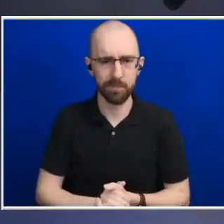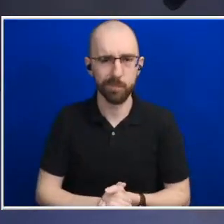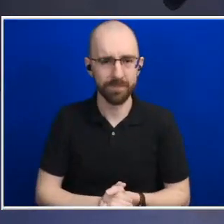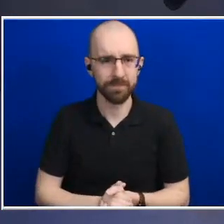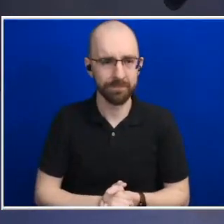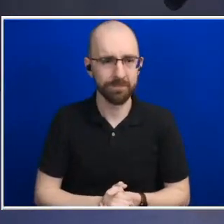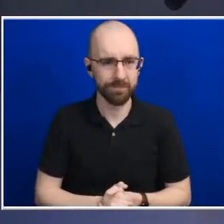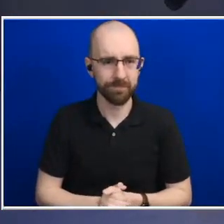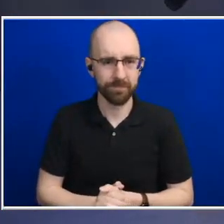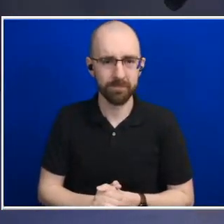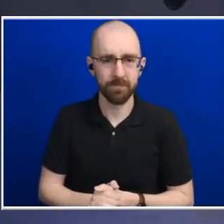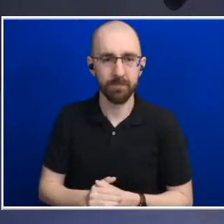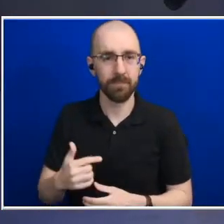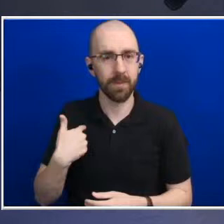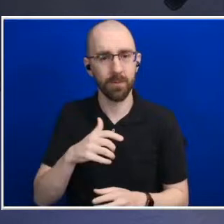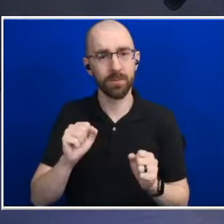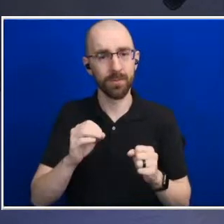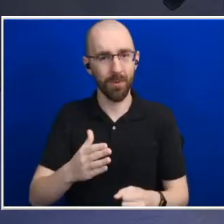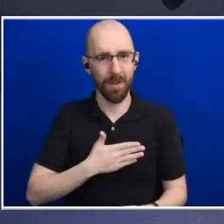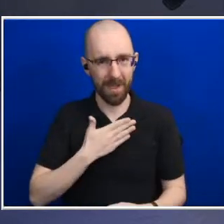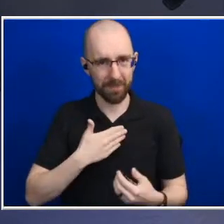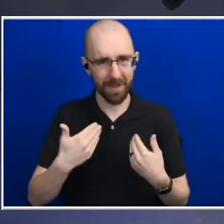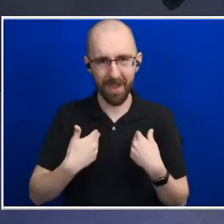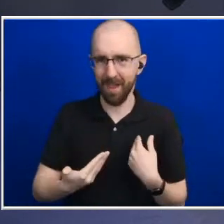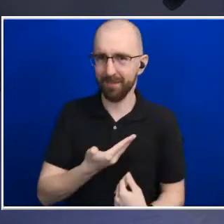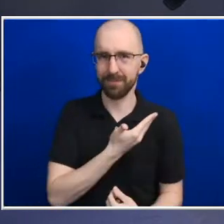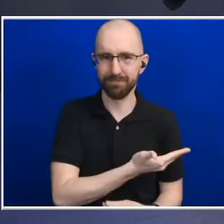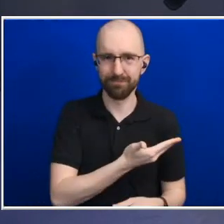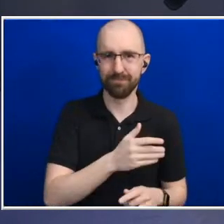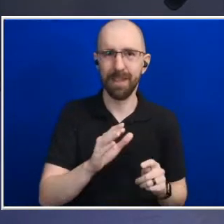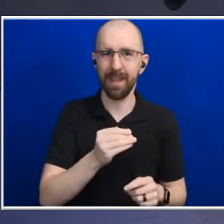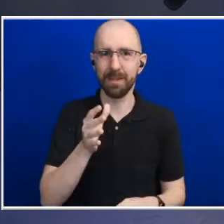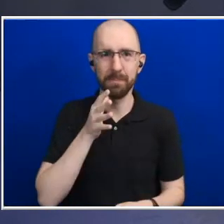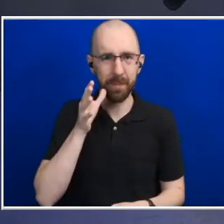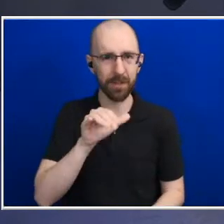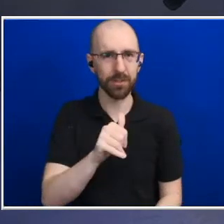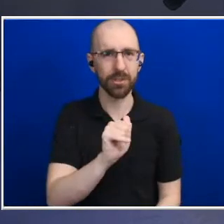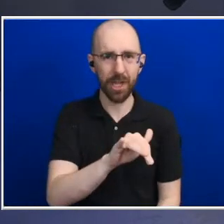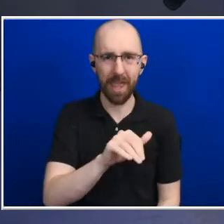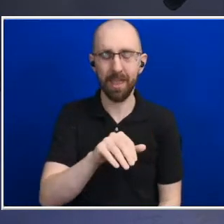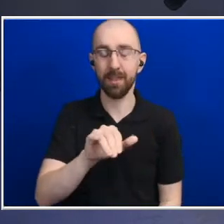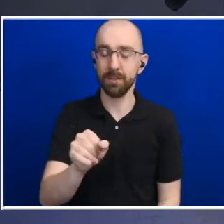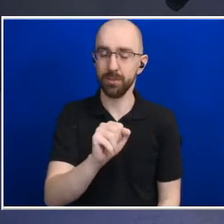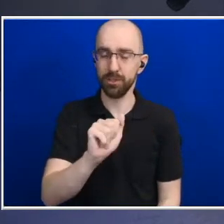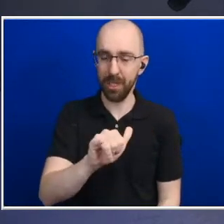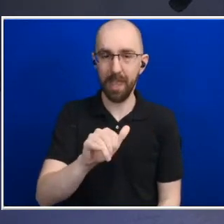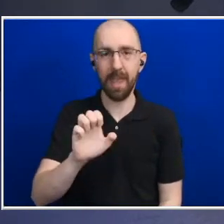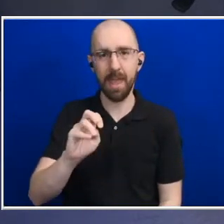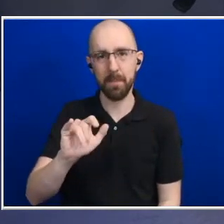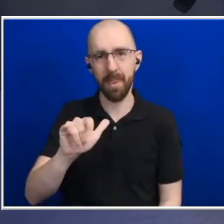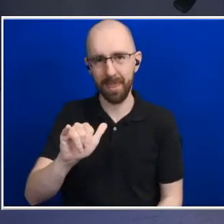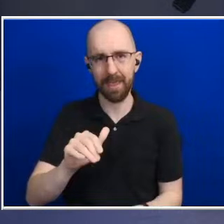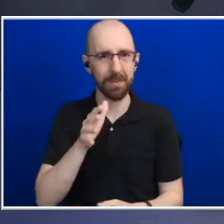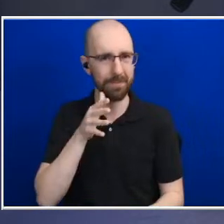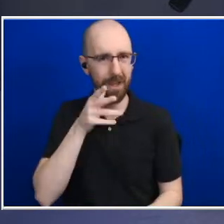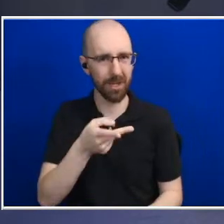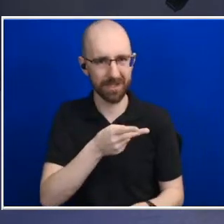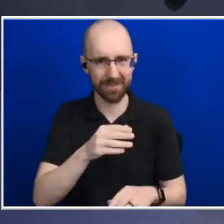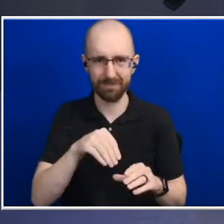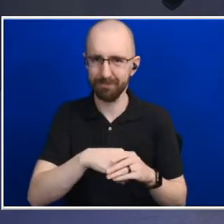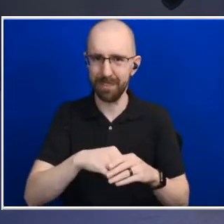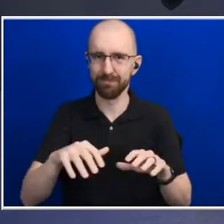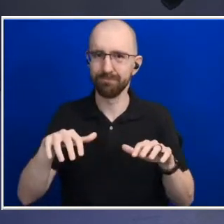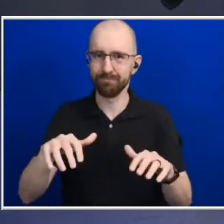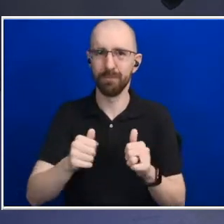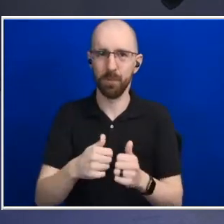And we are so happy to have Hayden and his parents, Jay and Emily, with us in studio this morning. How are you all doing? Good. Great. Good. Good.